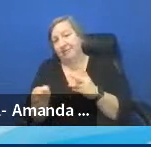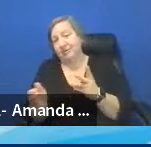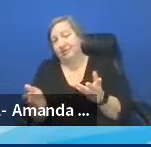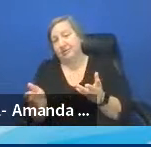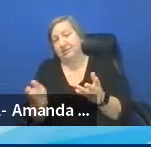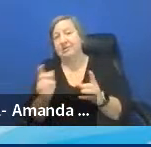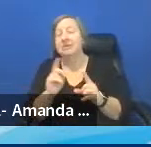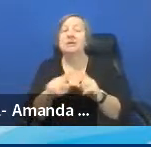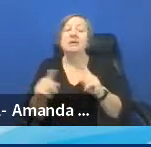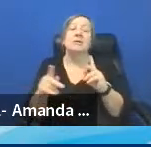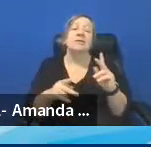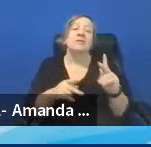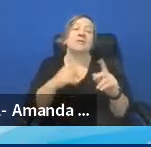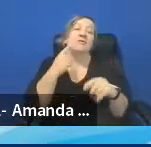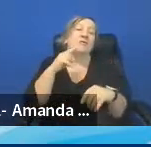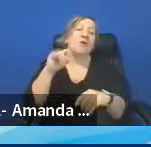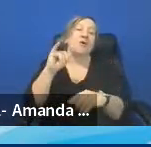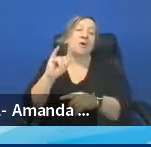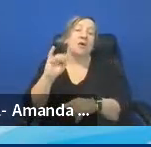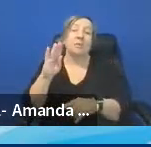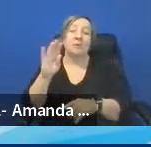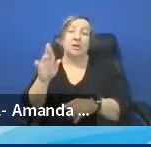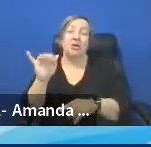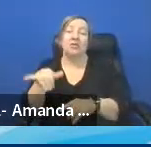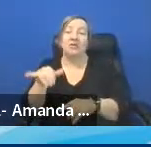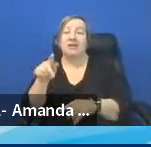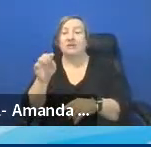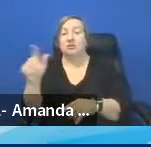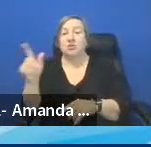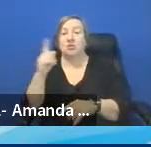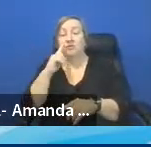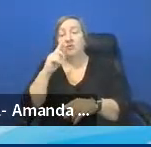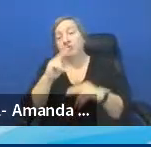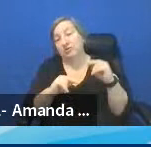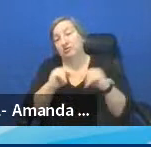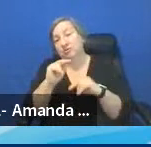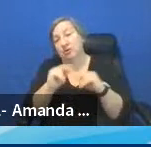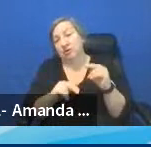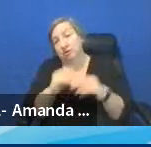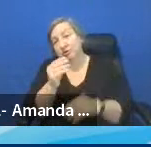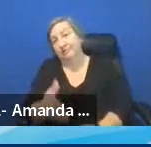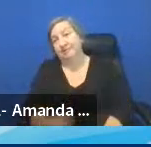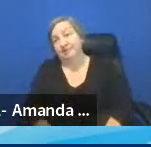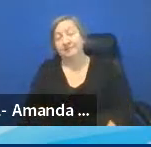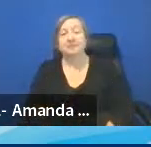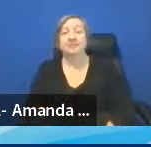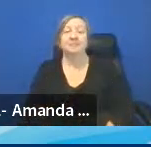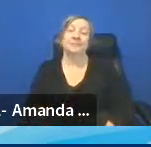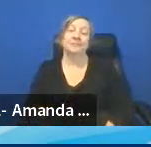But for IBR, the toll is for construction.